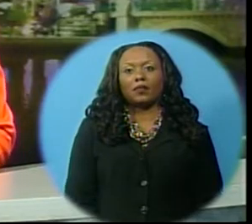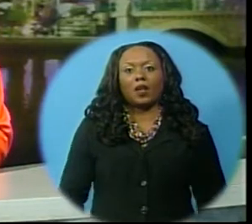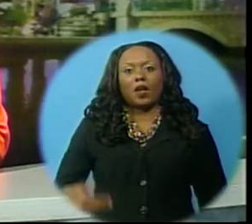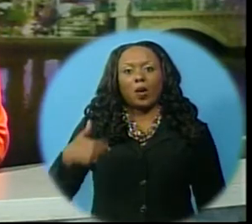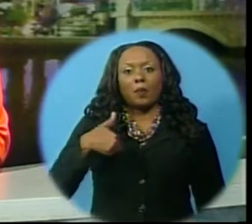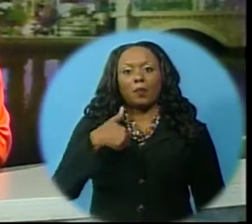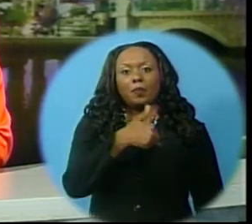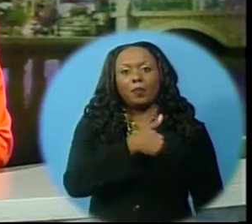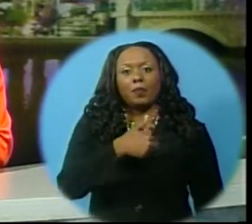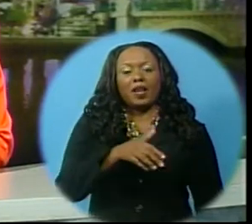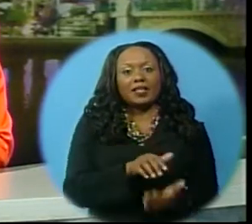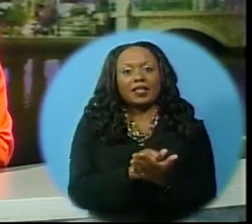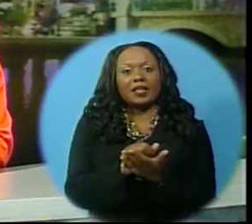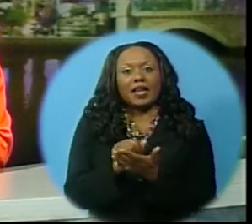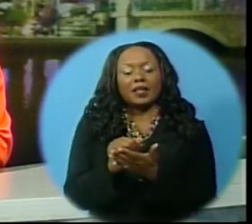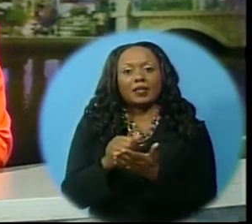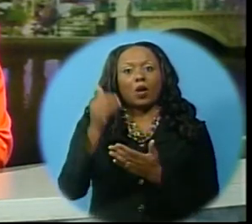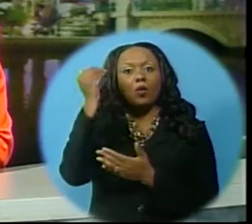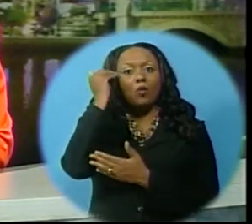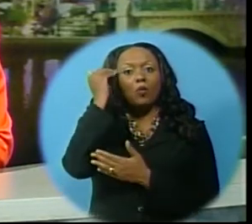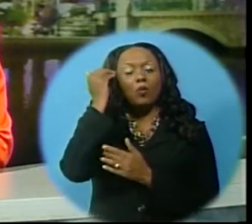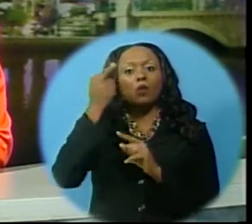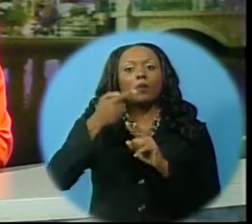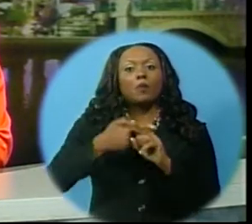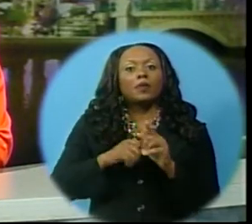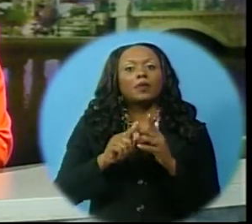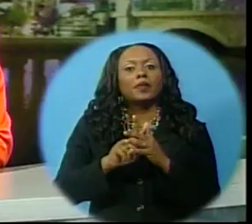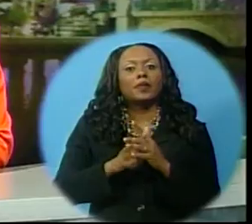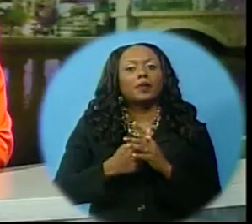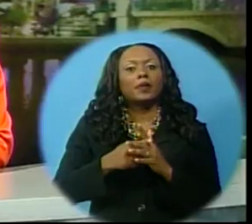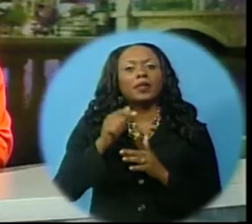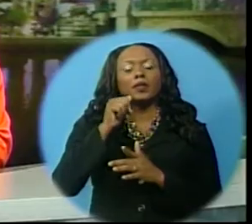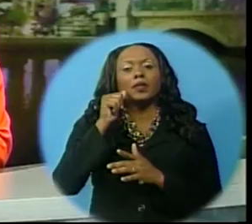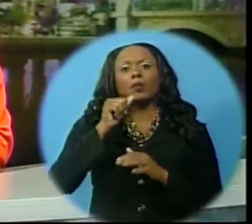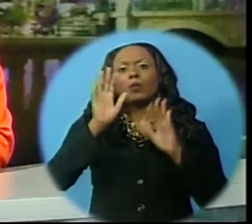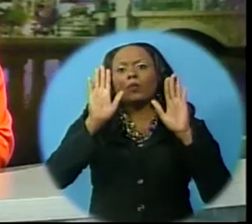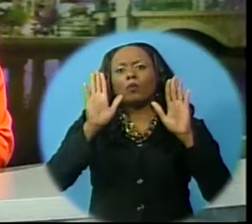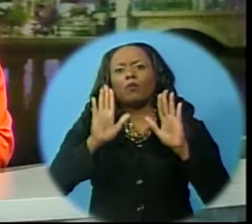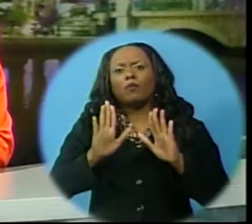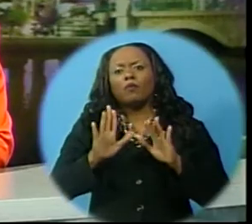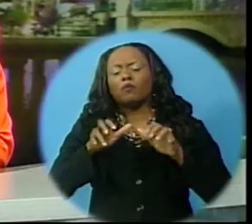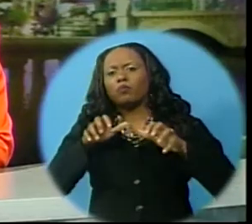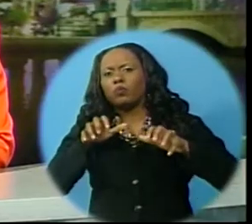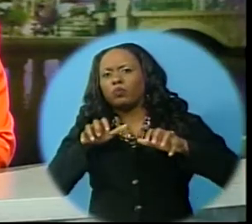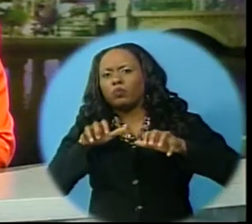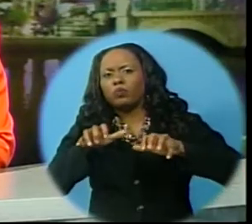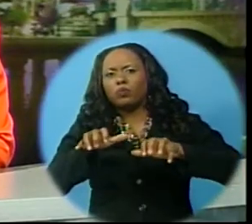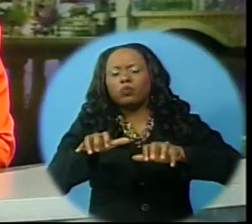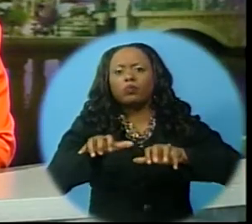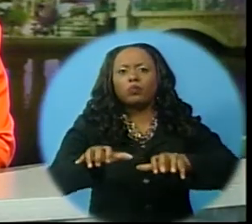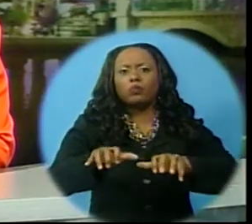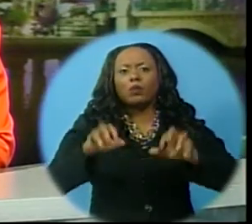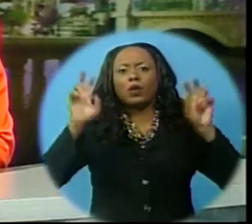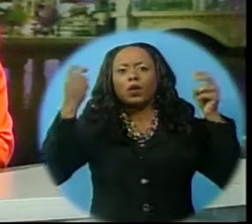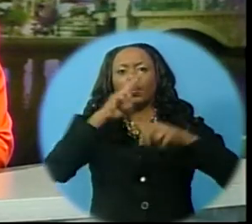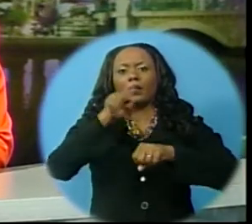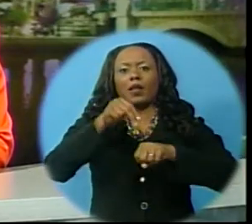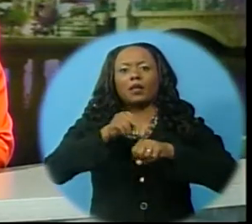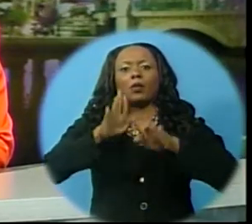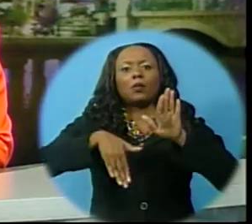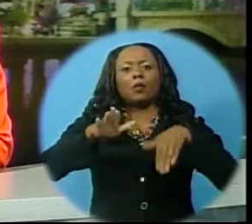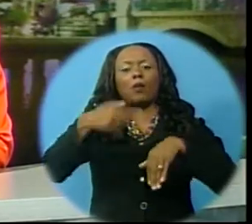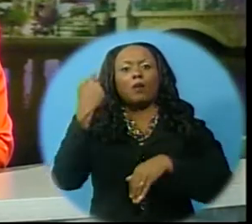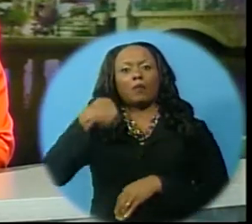Breast Cancer Awareness Month got off to a promising start as thousands of Barbadians came out to the annual National Walk for Breast